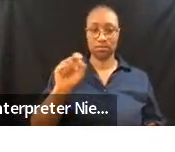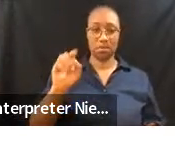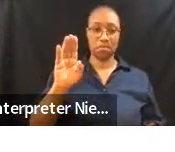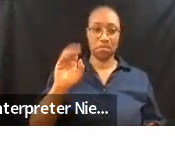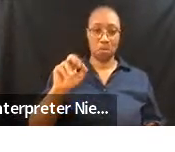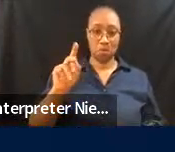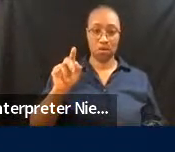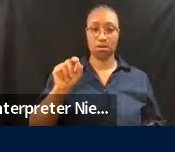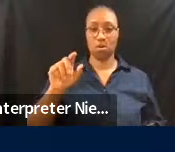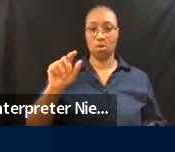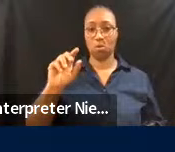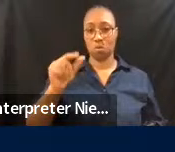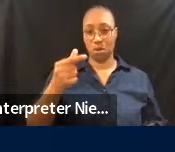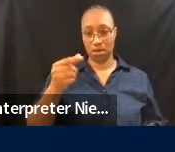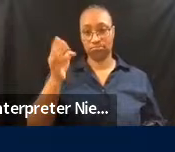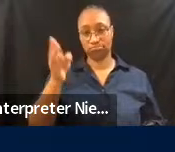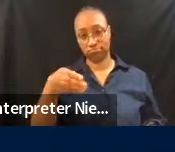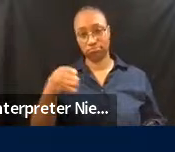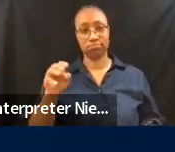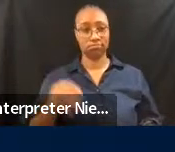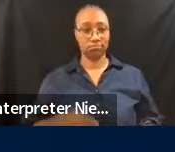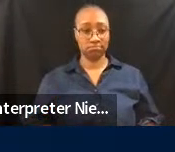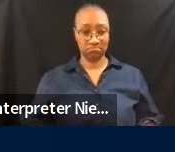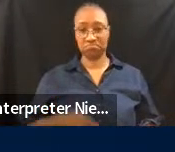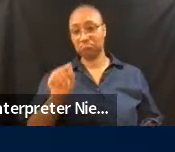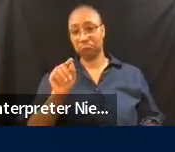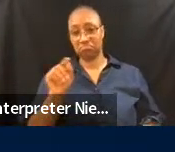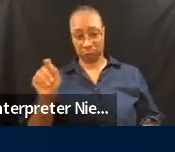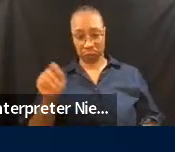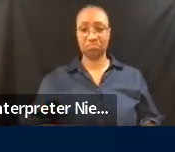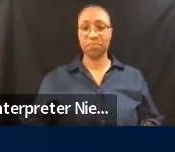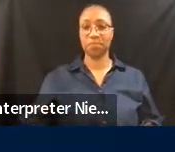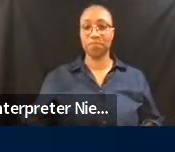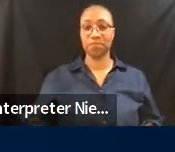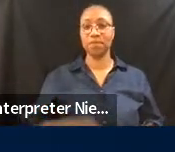All right, so let's move on to slide number 11.